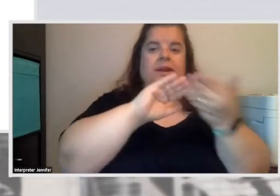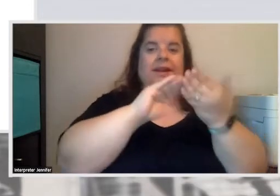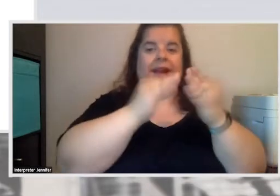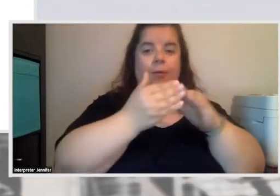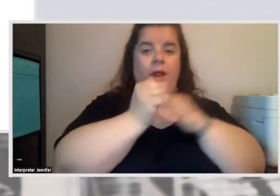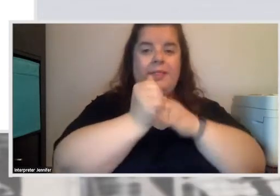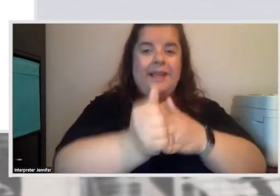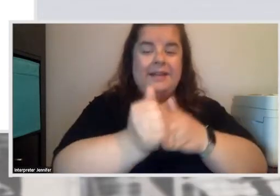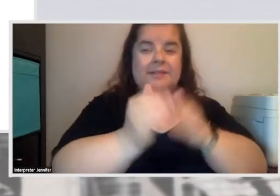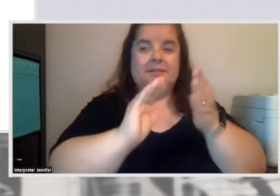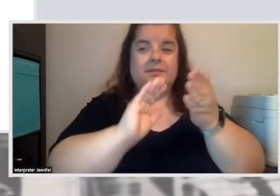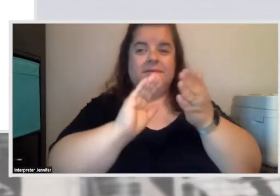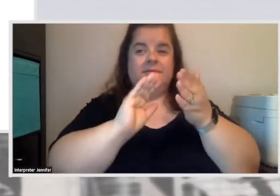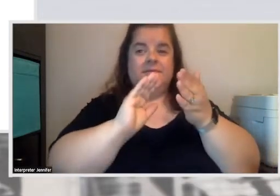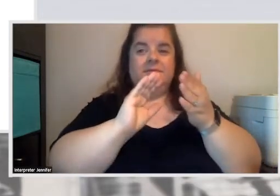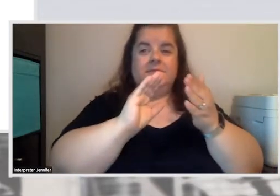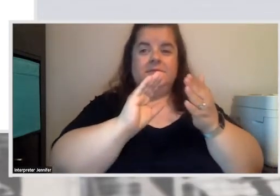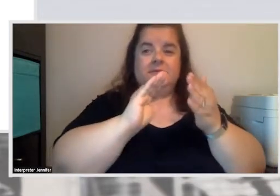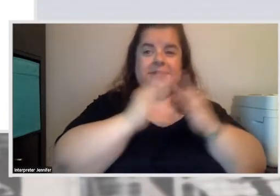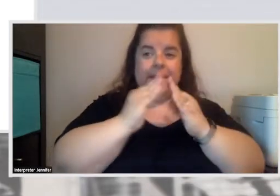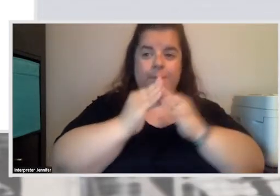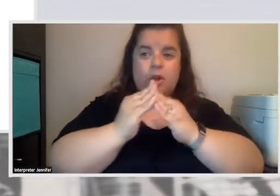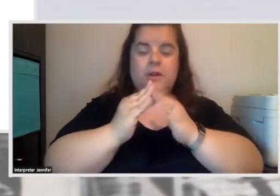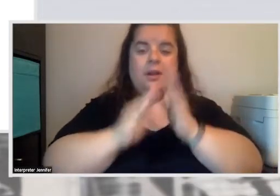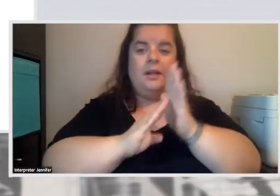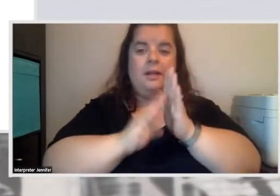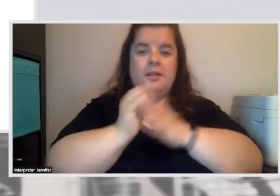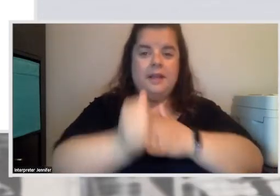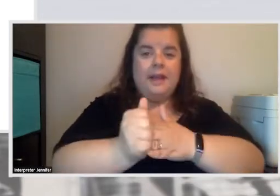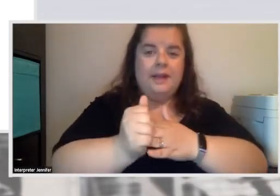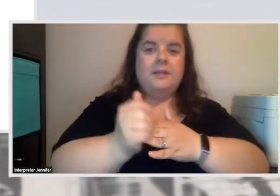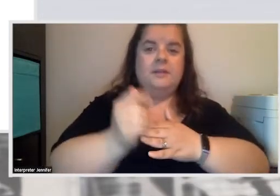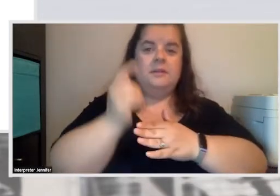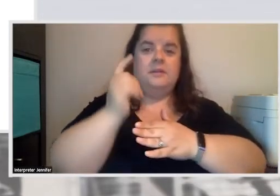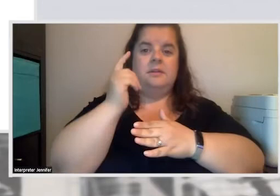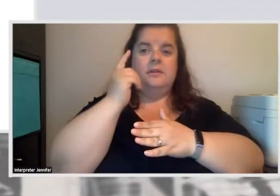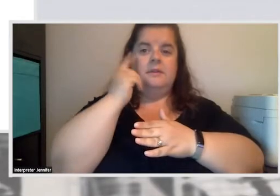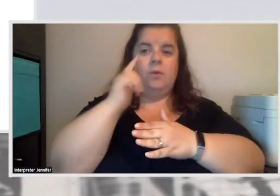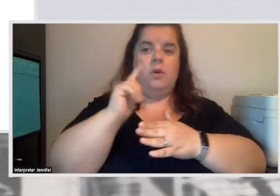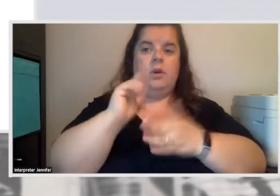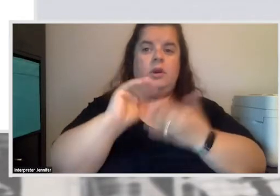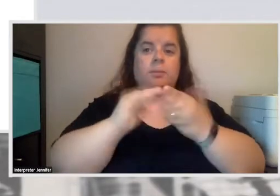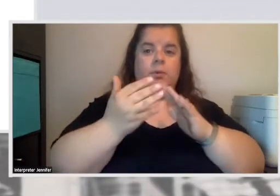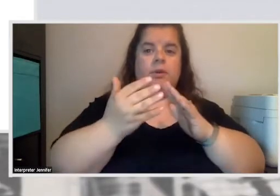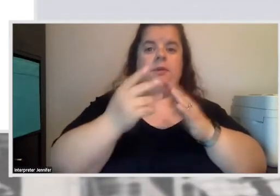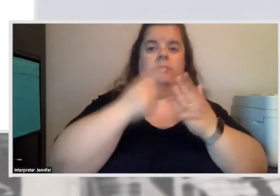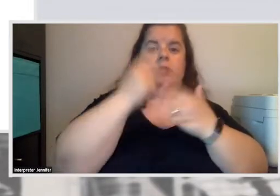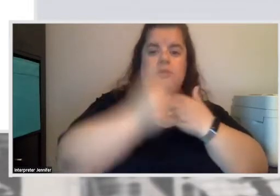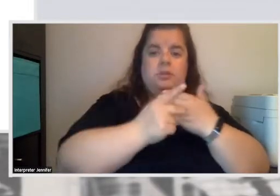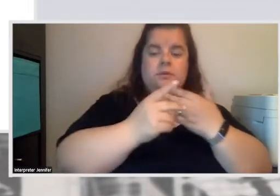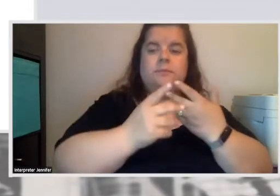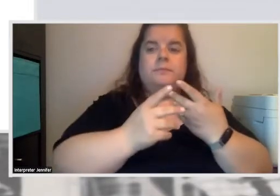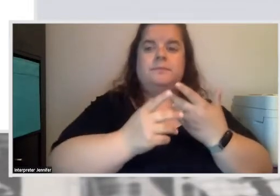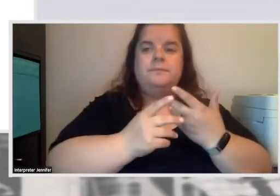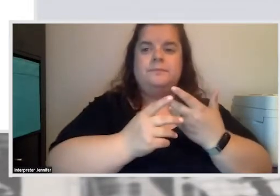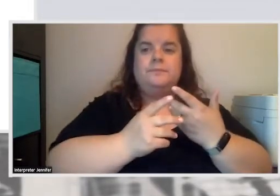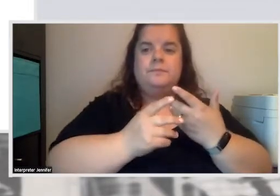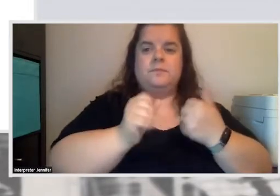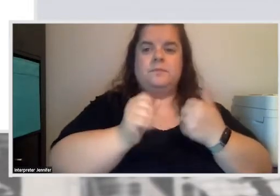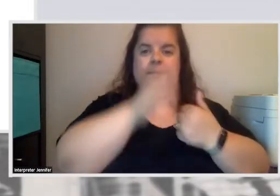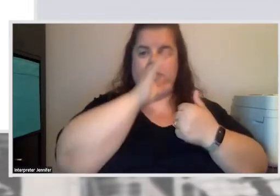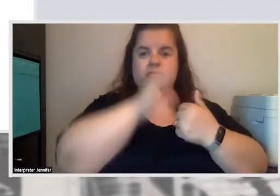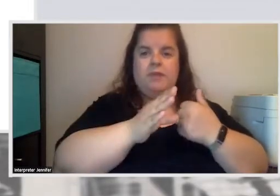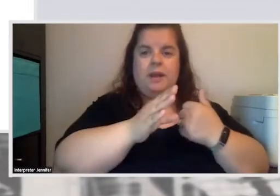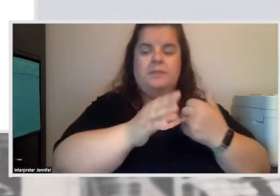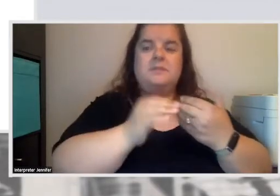community-led placemaking development projects. And I know Gisette will speak a little bit later about NIF. We provide direct technical assistance to small